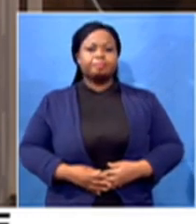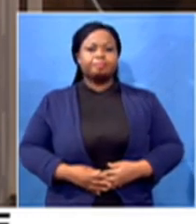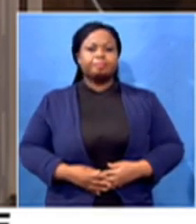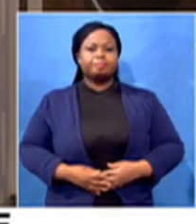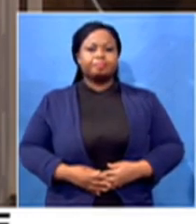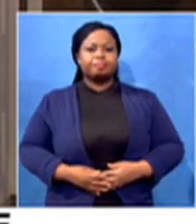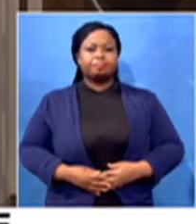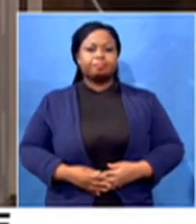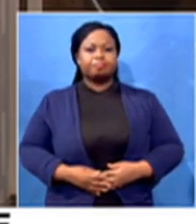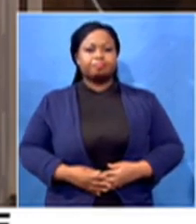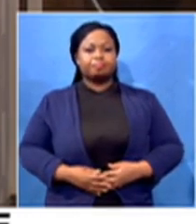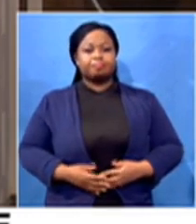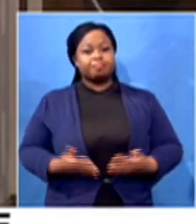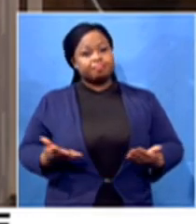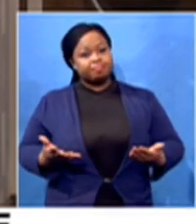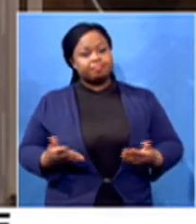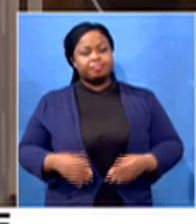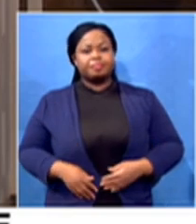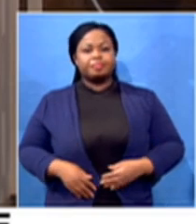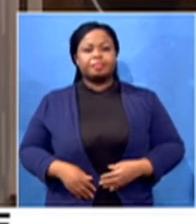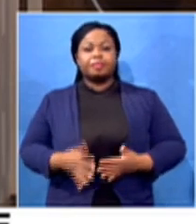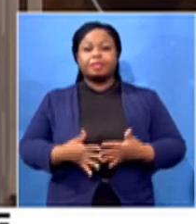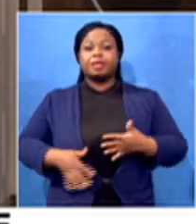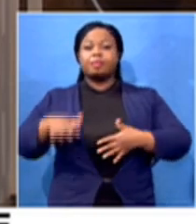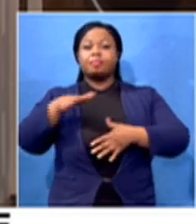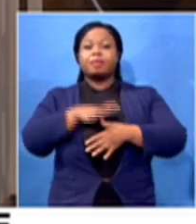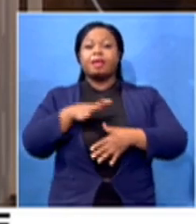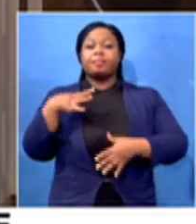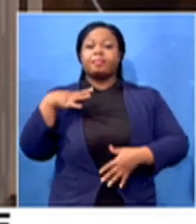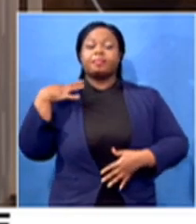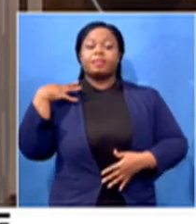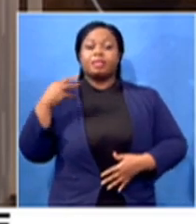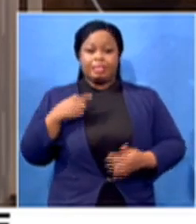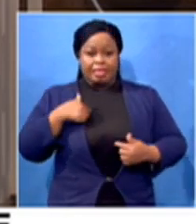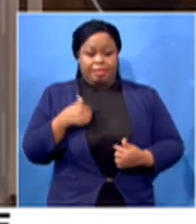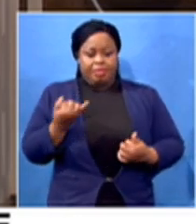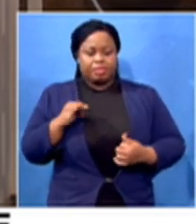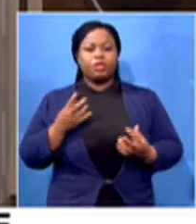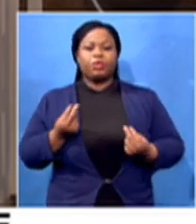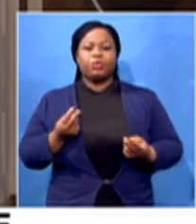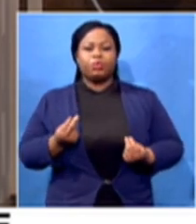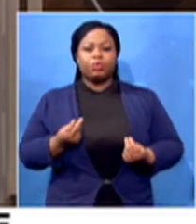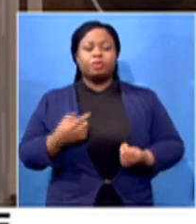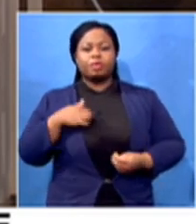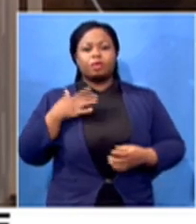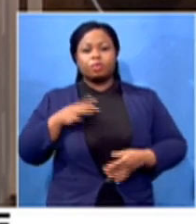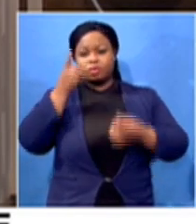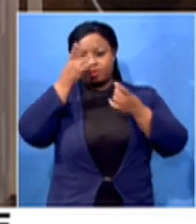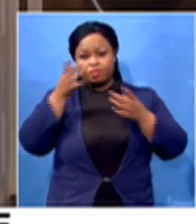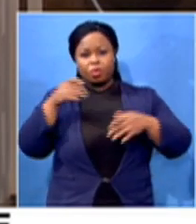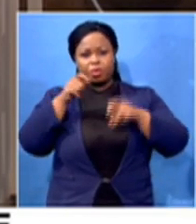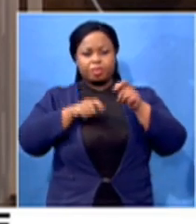as a new Prime Minister, I must share with you that the people of Lesotho